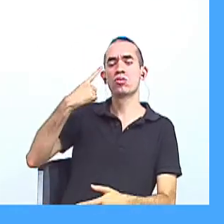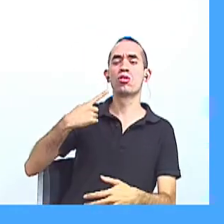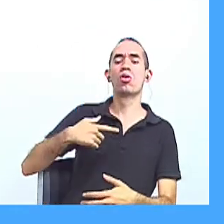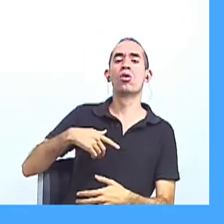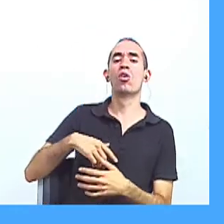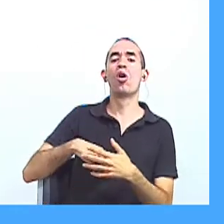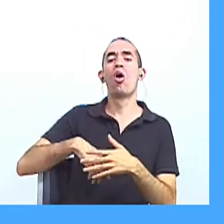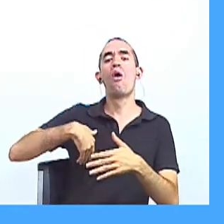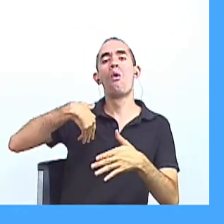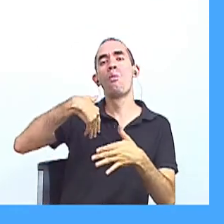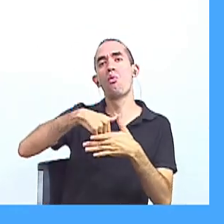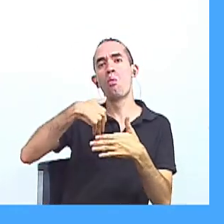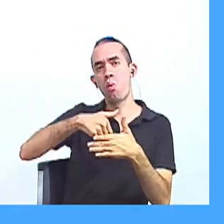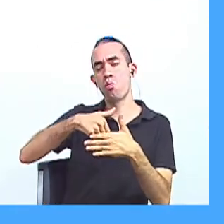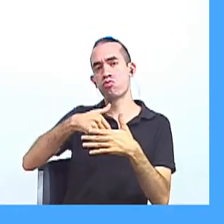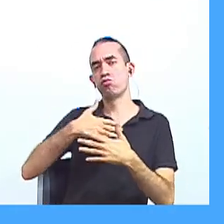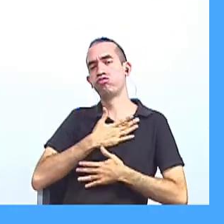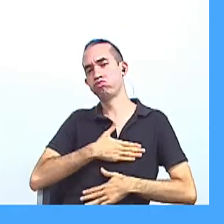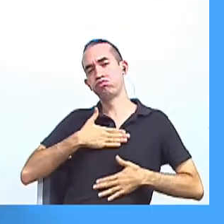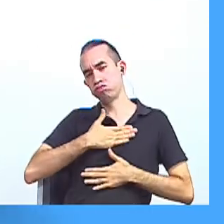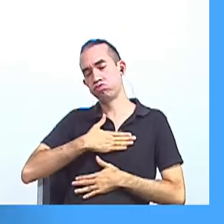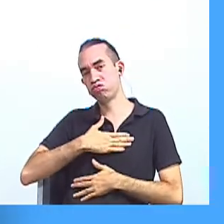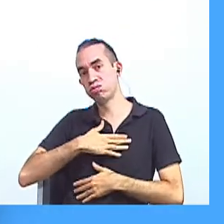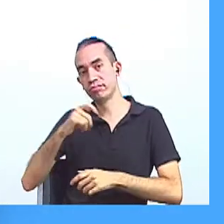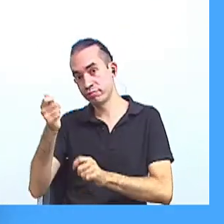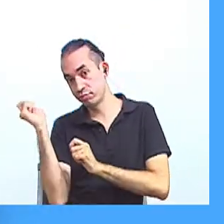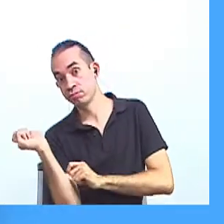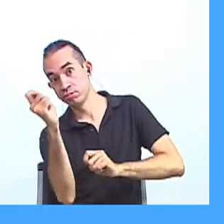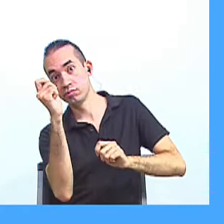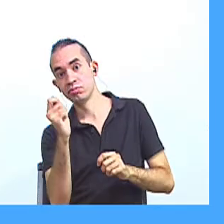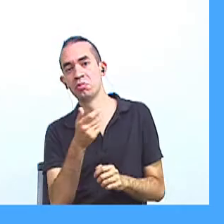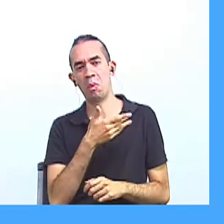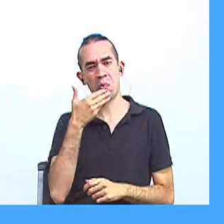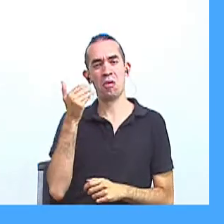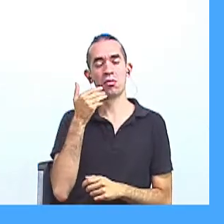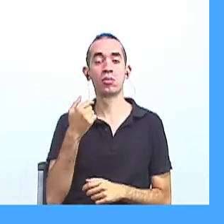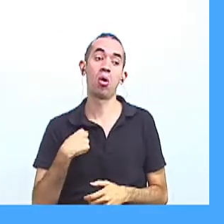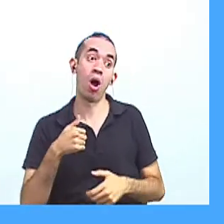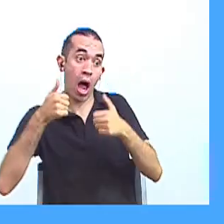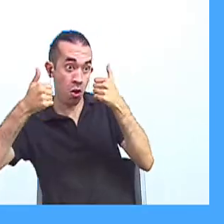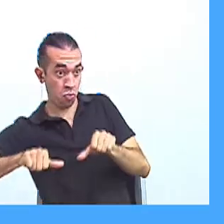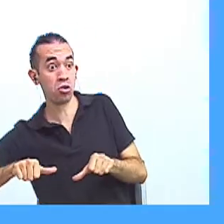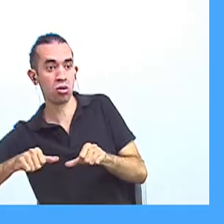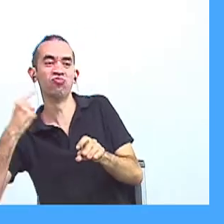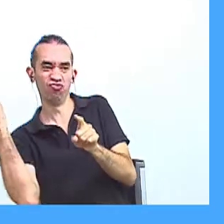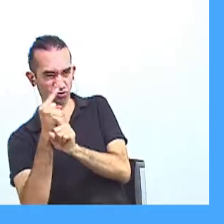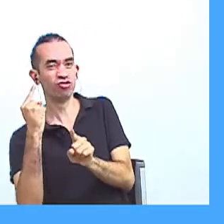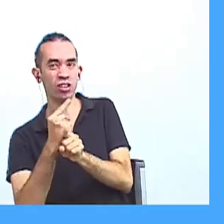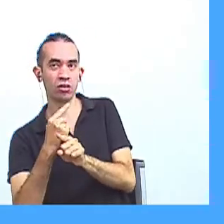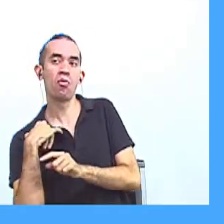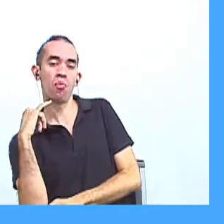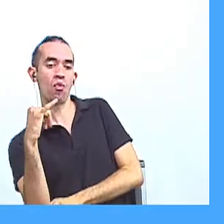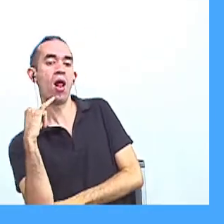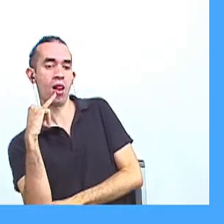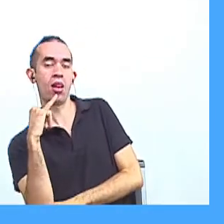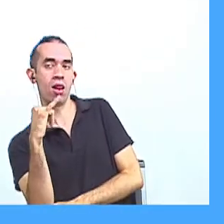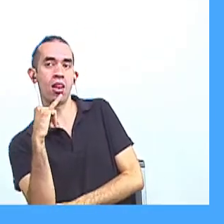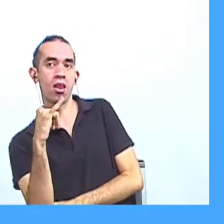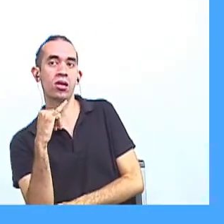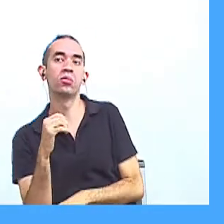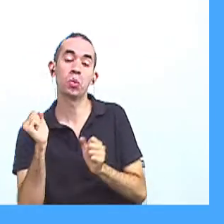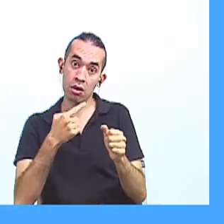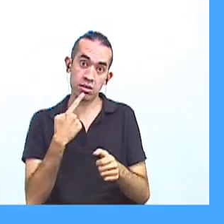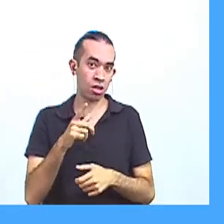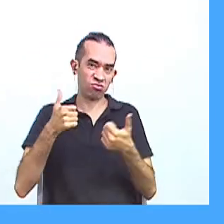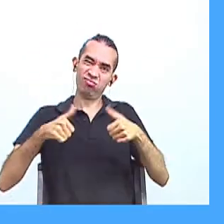than tennis, you could respond with, I agree, or that's right, or me too. You can disagree with a